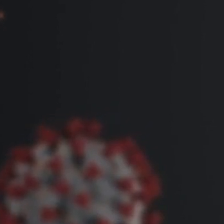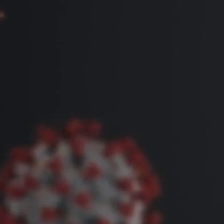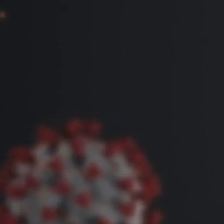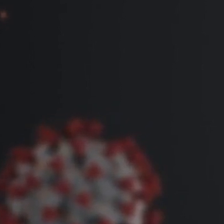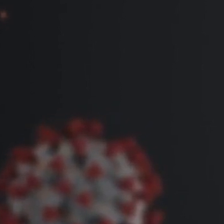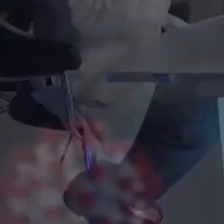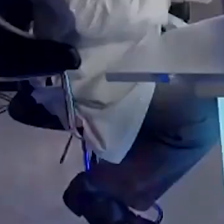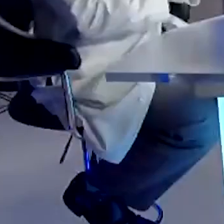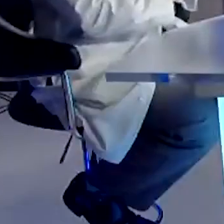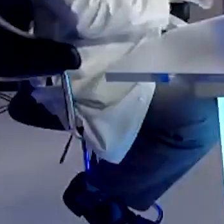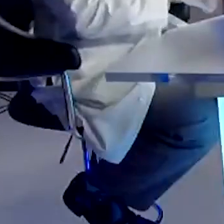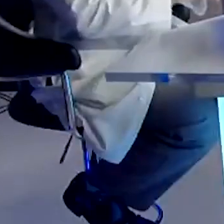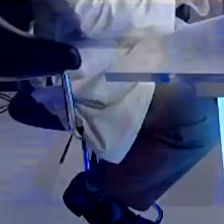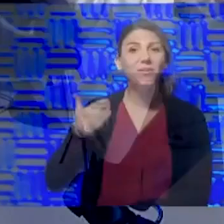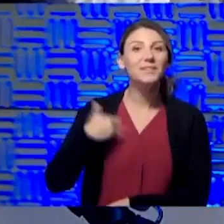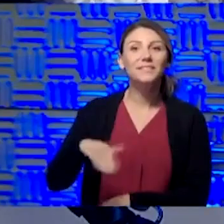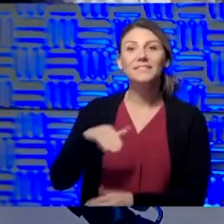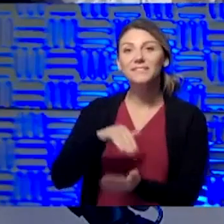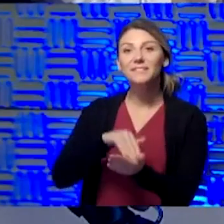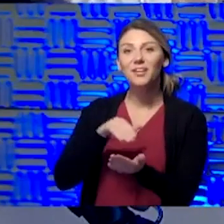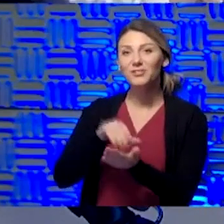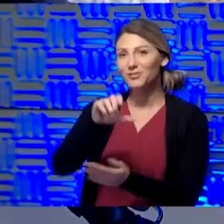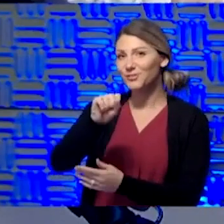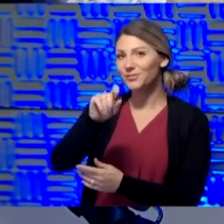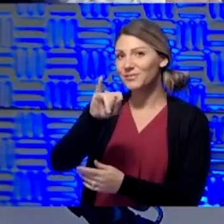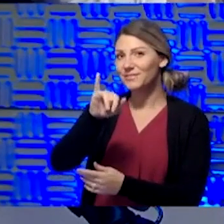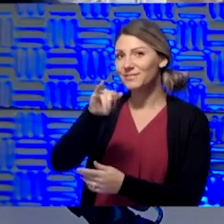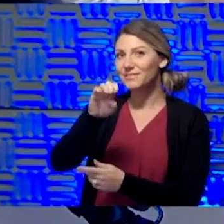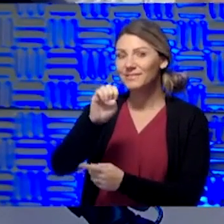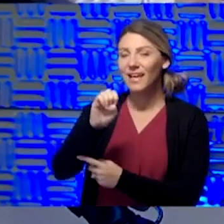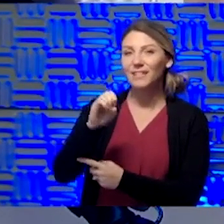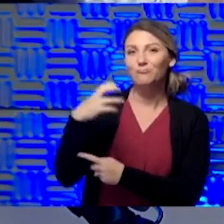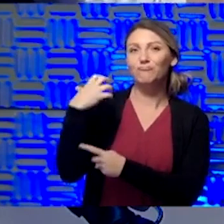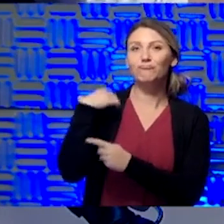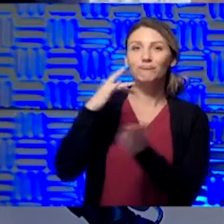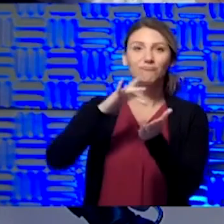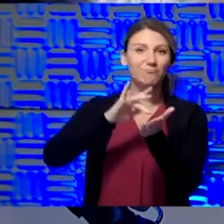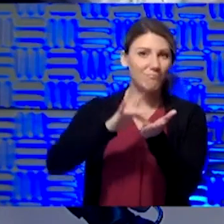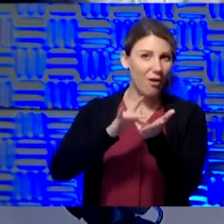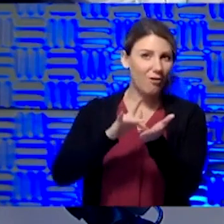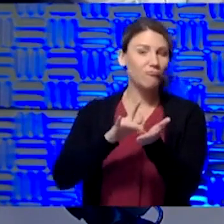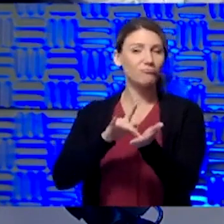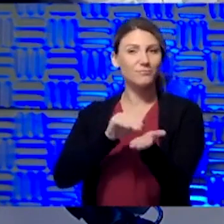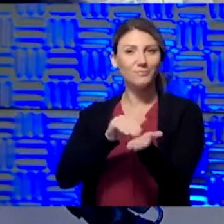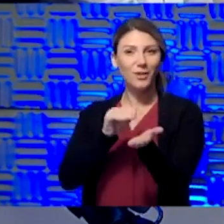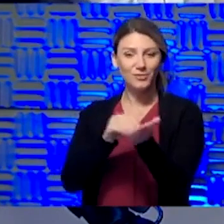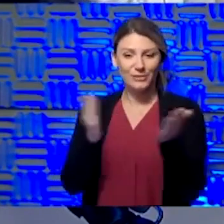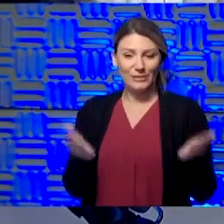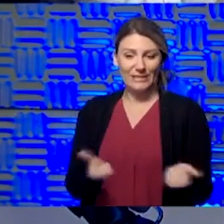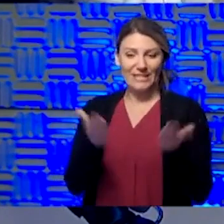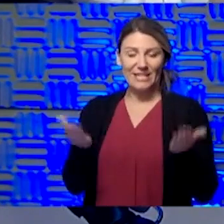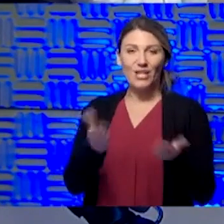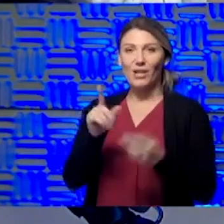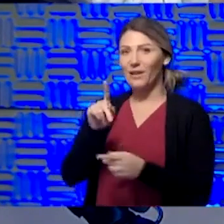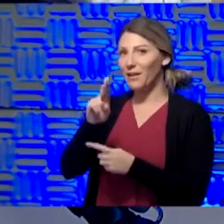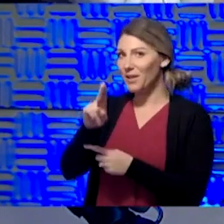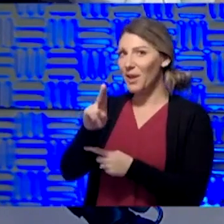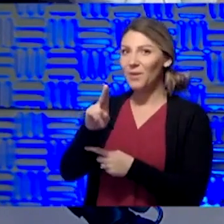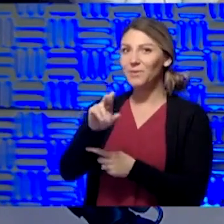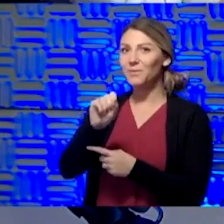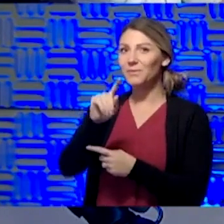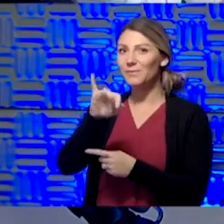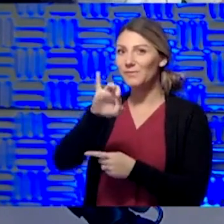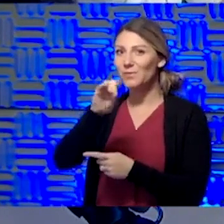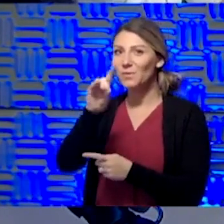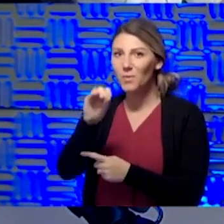Good morning. This is Steve Stites, Chief Medical Officer of the University of Kansas Health System. We're here in the Dolph Simons Family Studio broadcasting to you live.